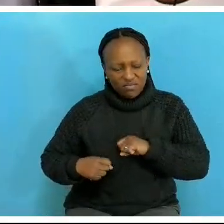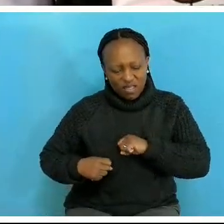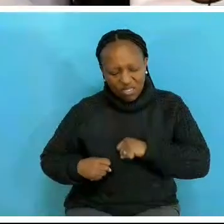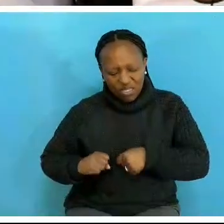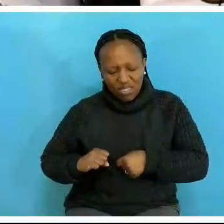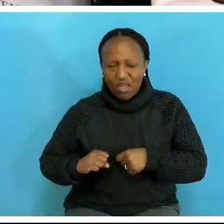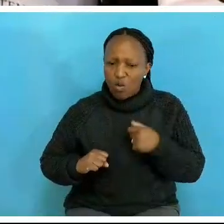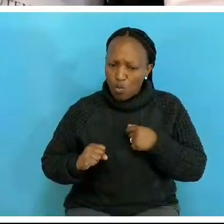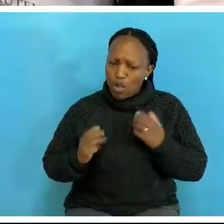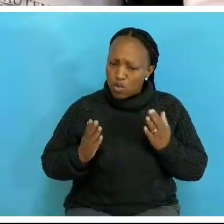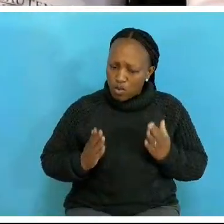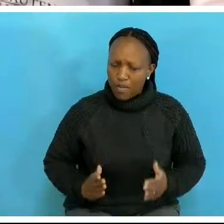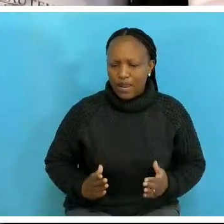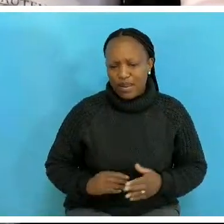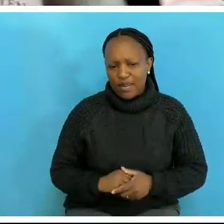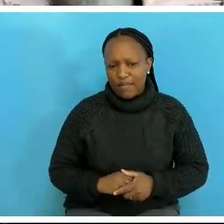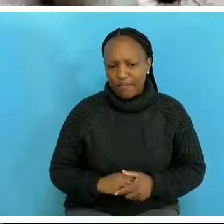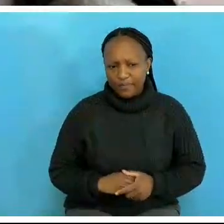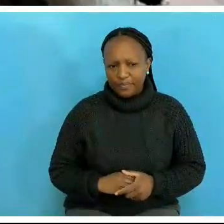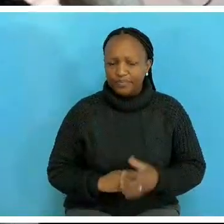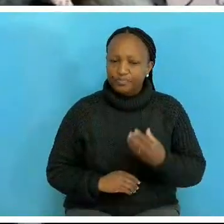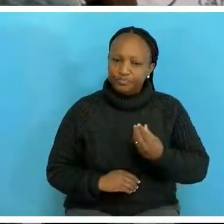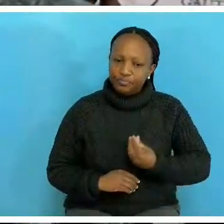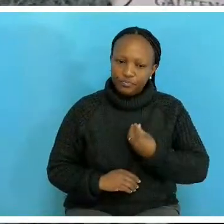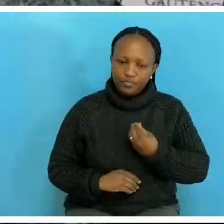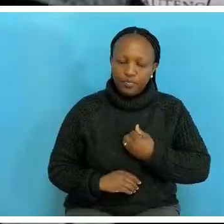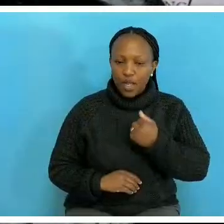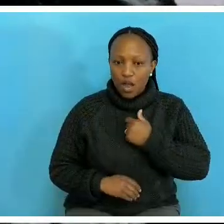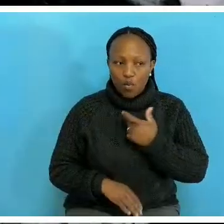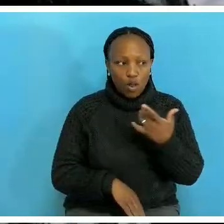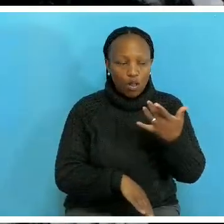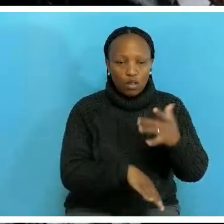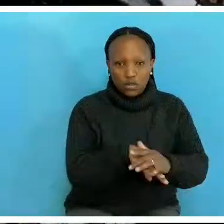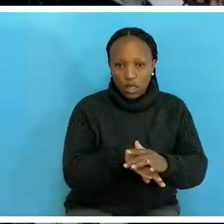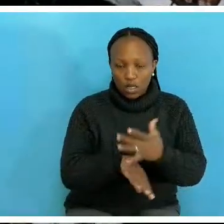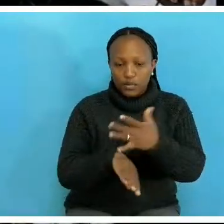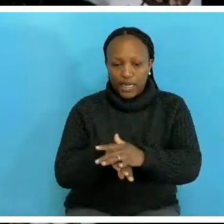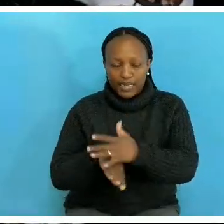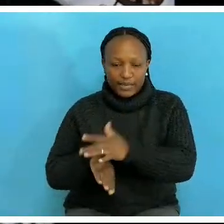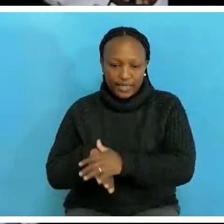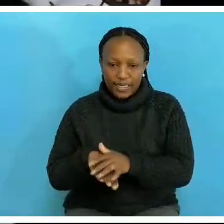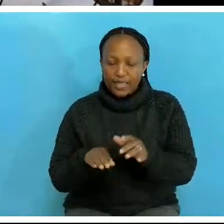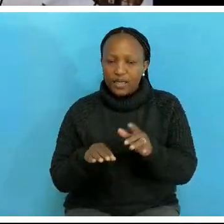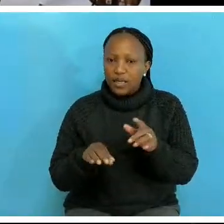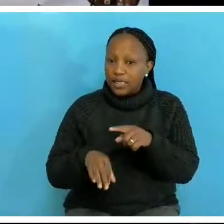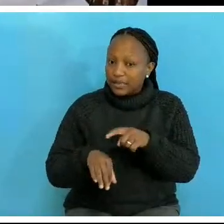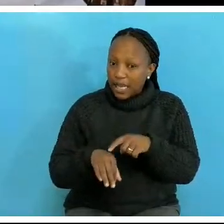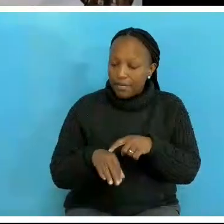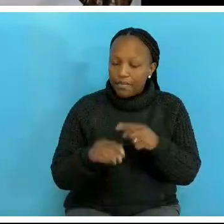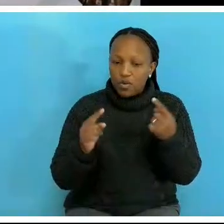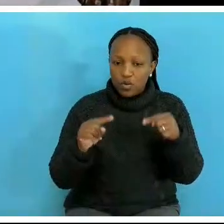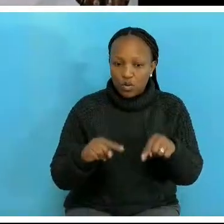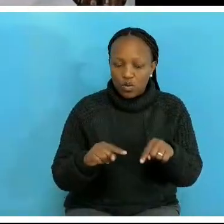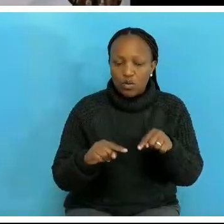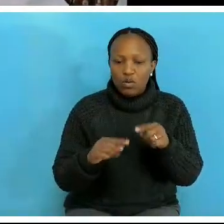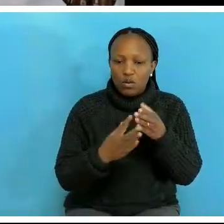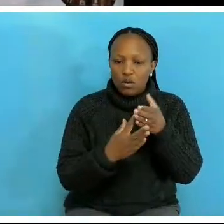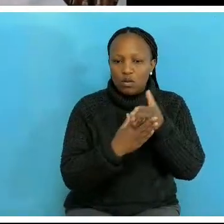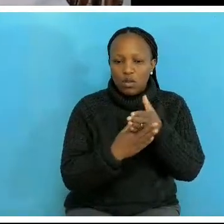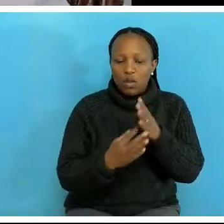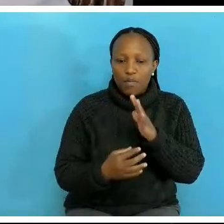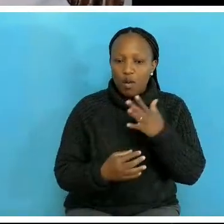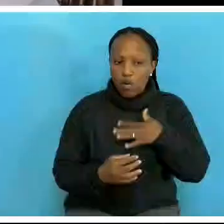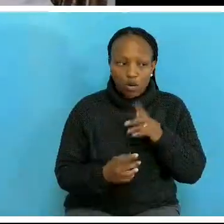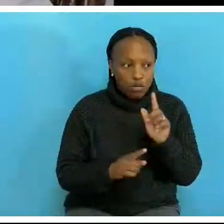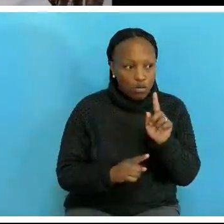human beings. Yes. Our youth is dying. It is about time that you come in. I'm going to keep each and